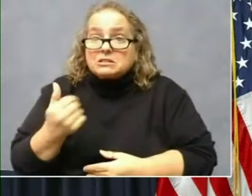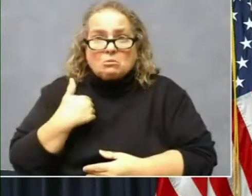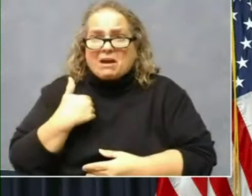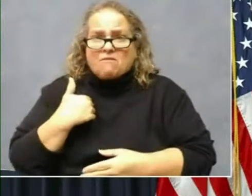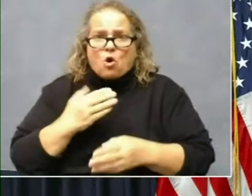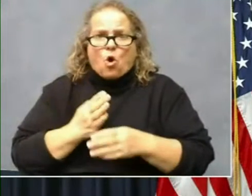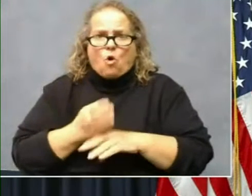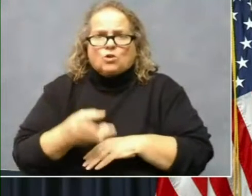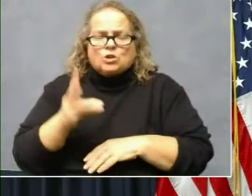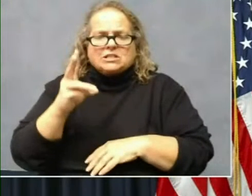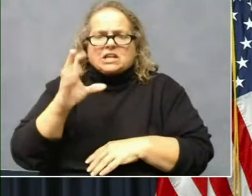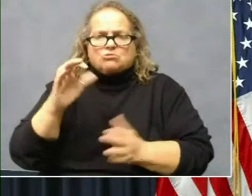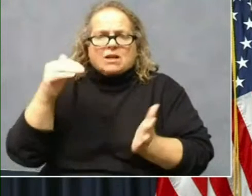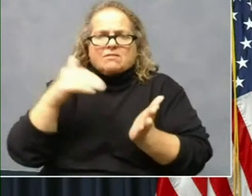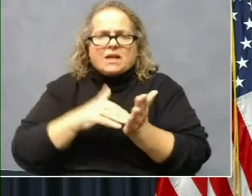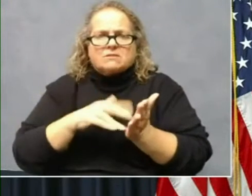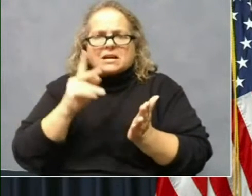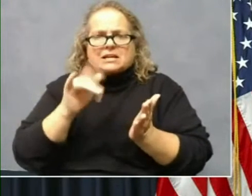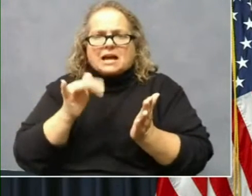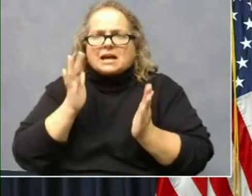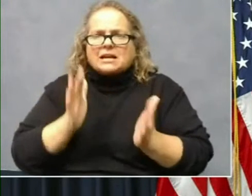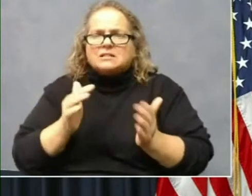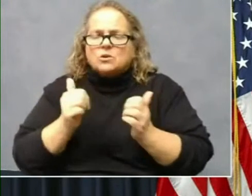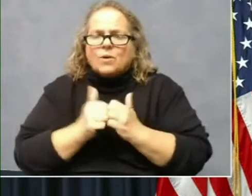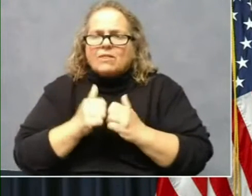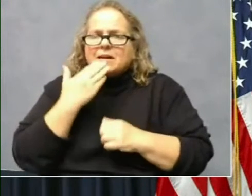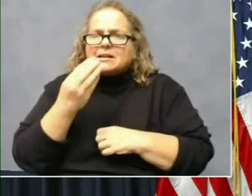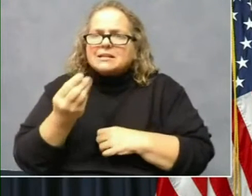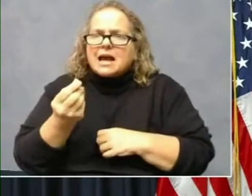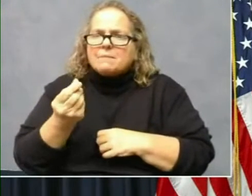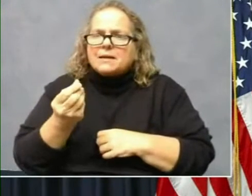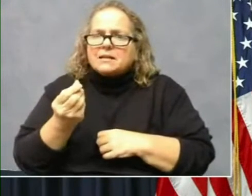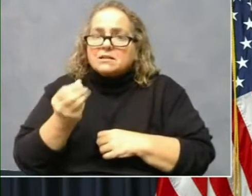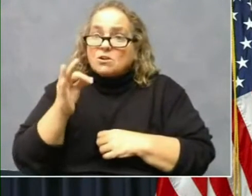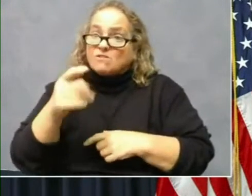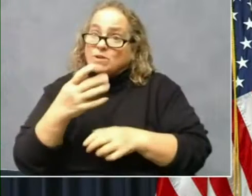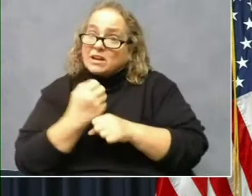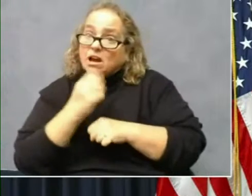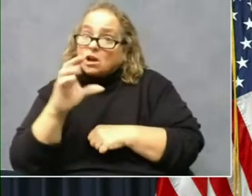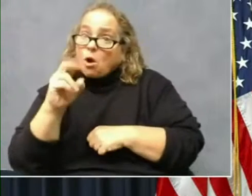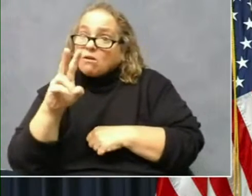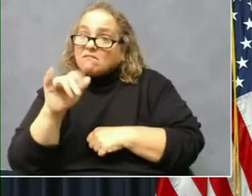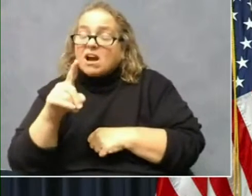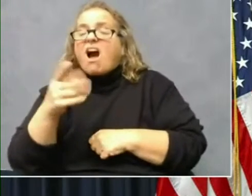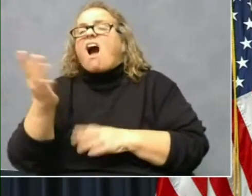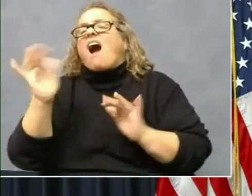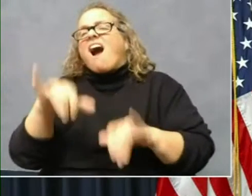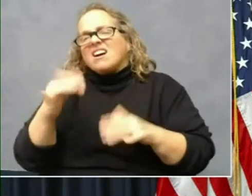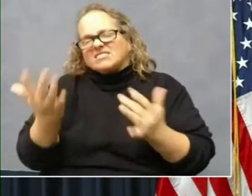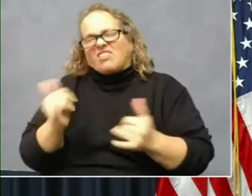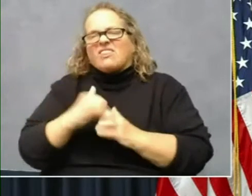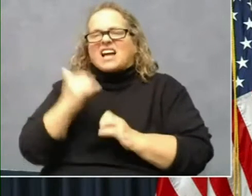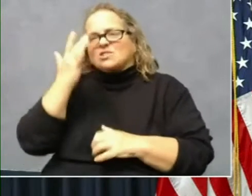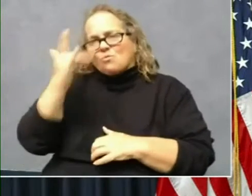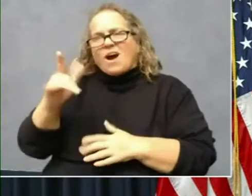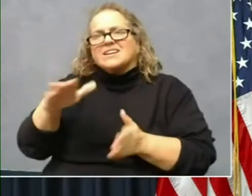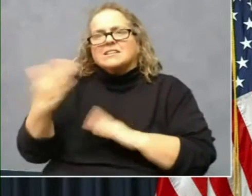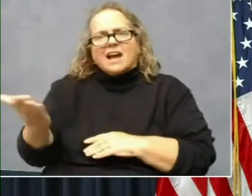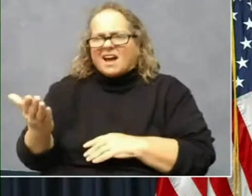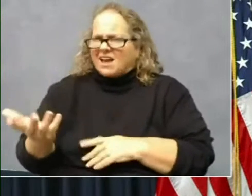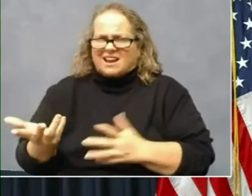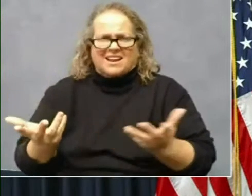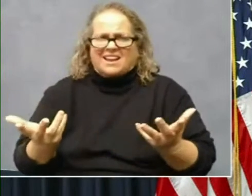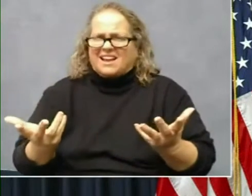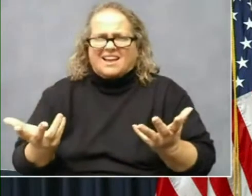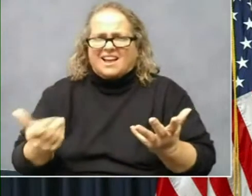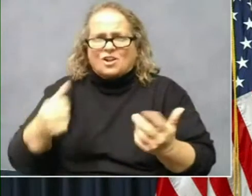Kentuckians with diabetes. So remember, when people talk about other health conditions,